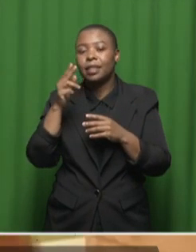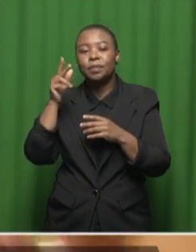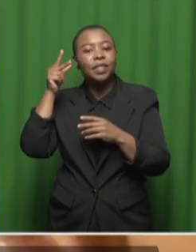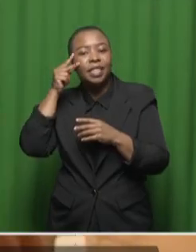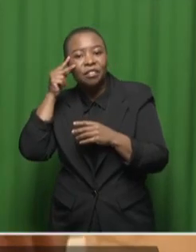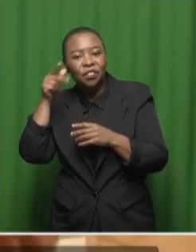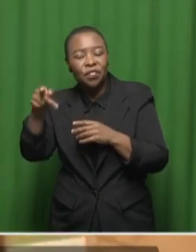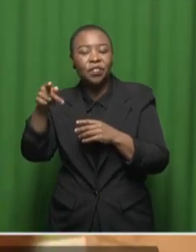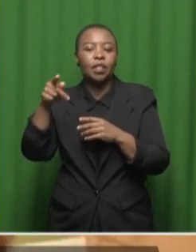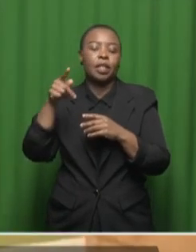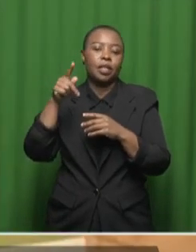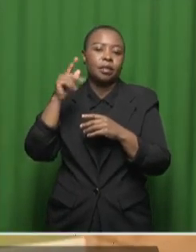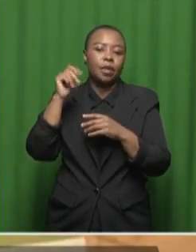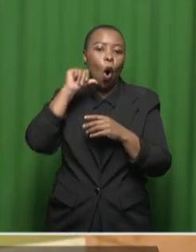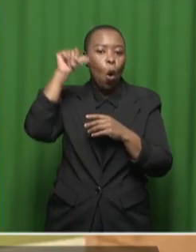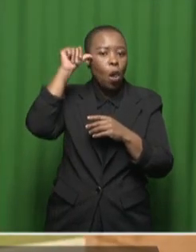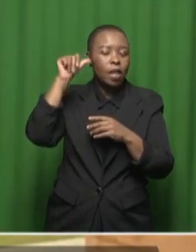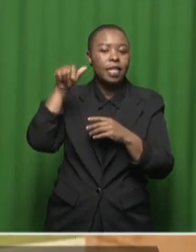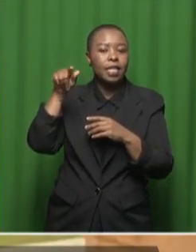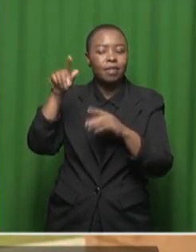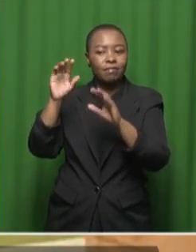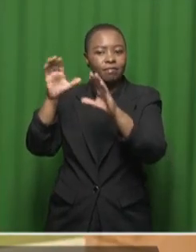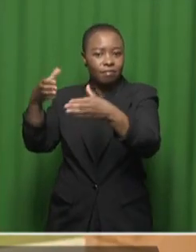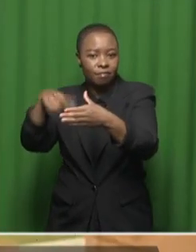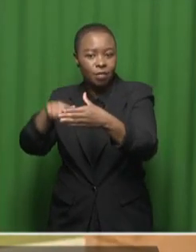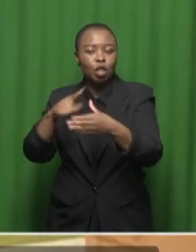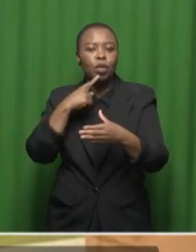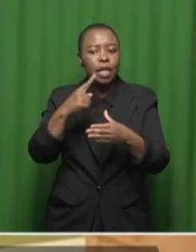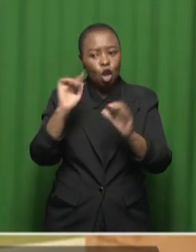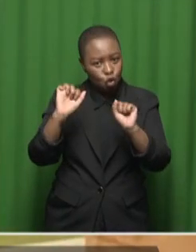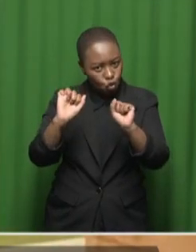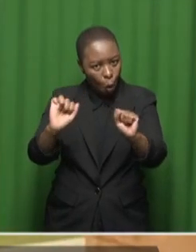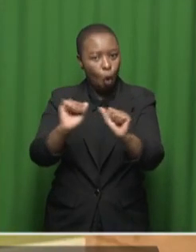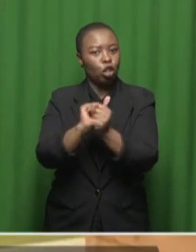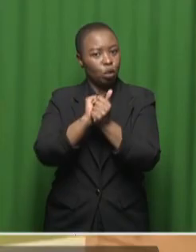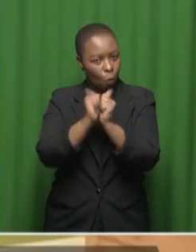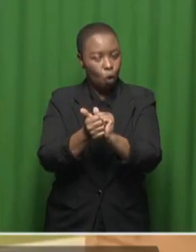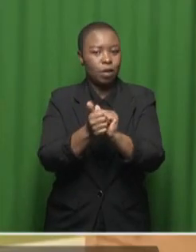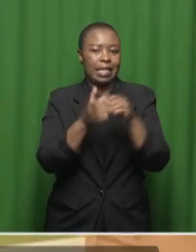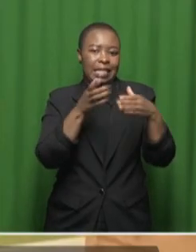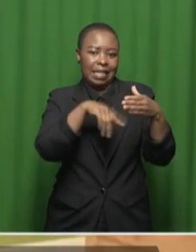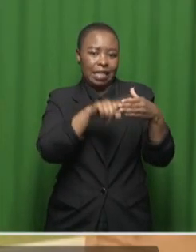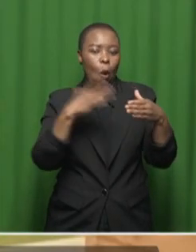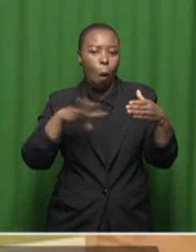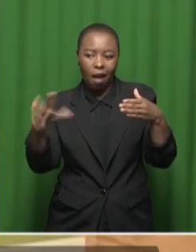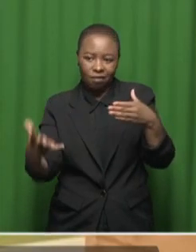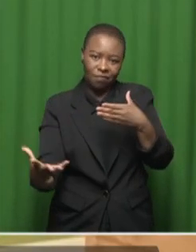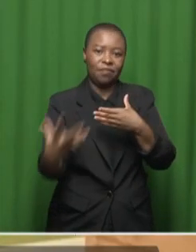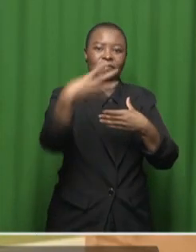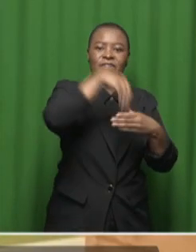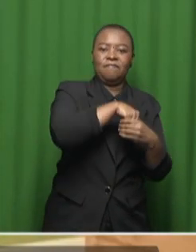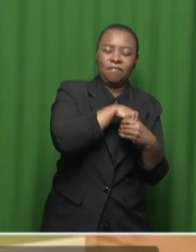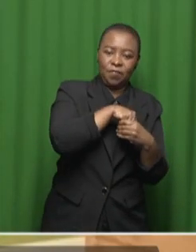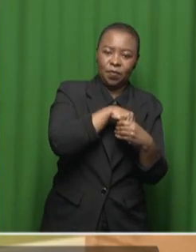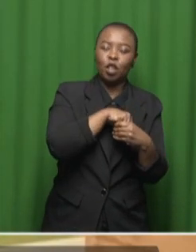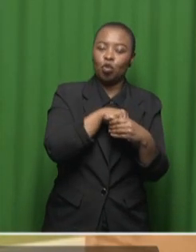really saying, colleagues, this is your cricket, this is your sport. We really want to include it in you. And they're now